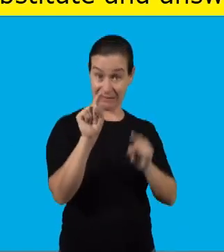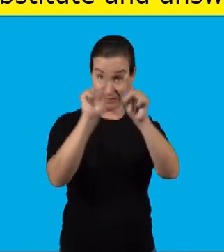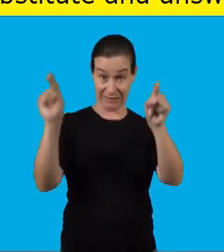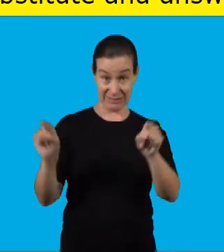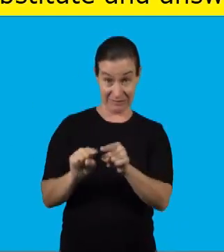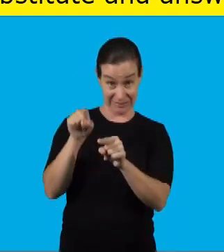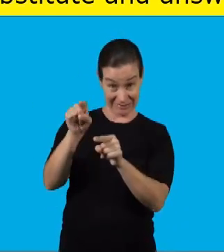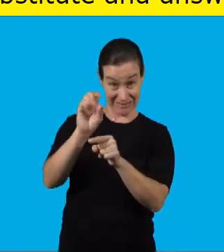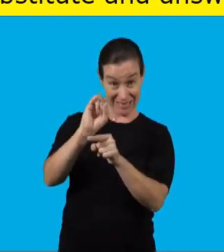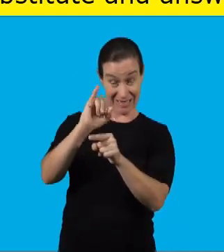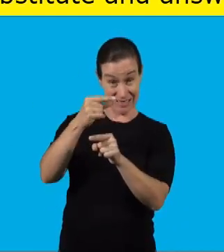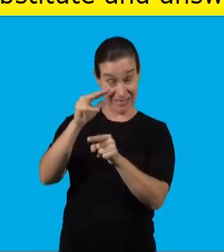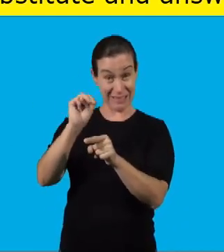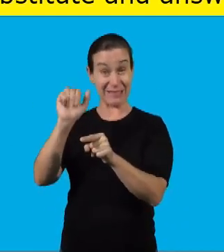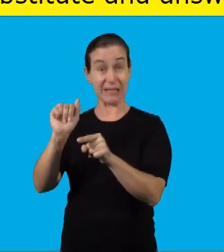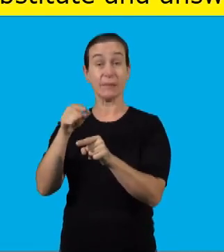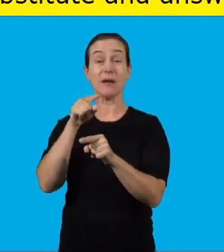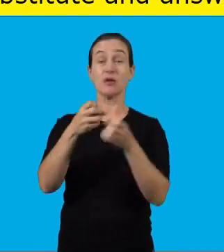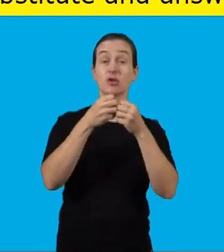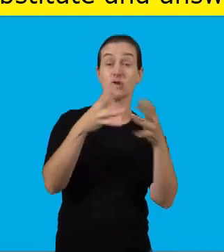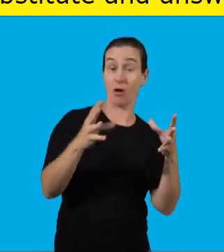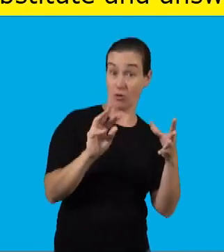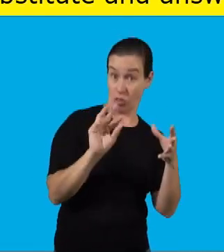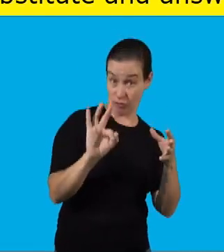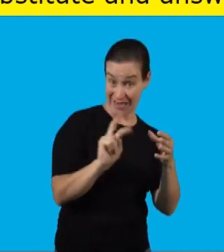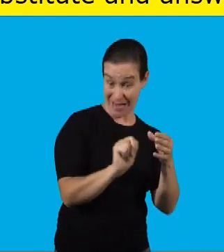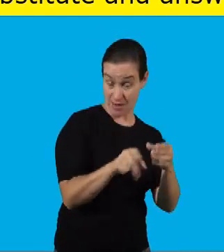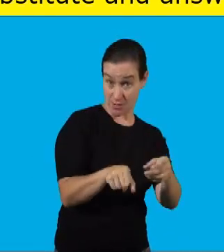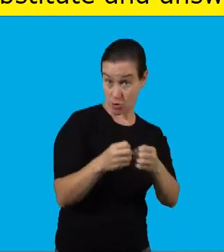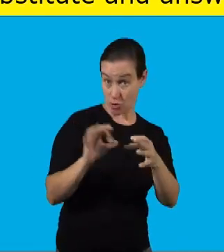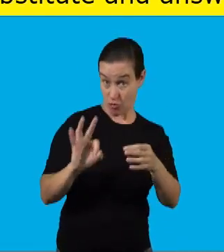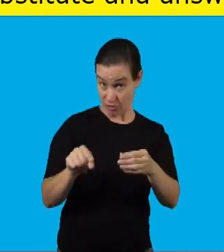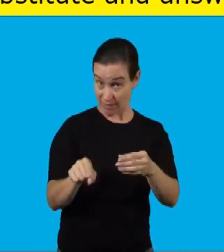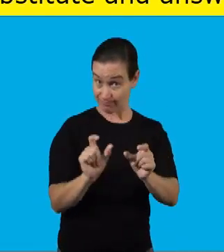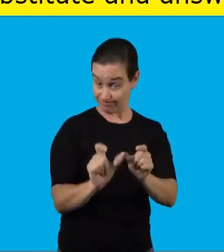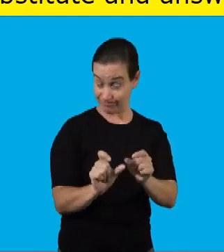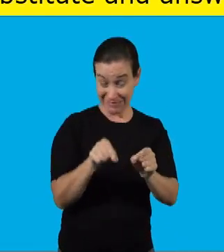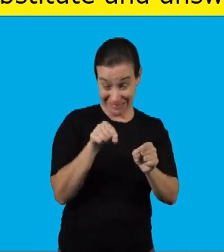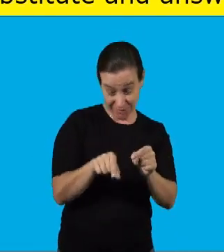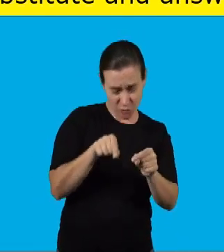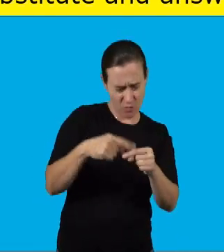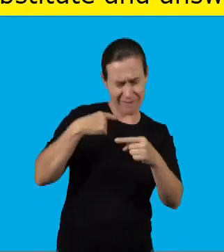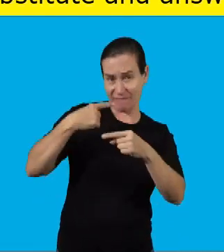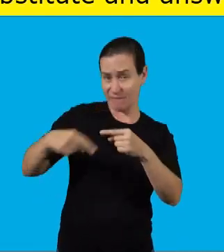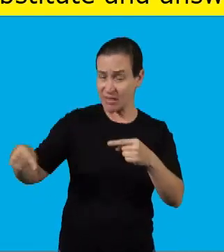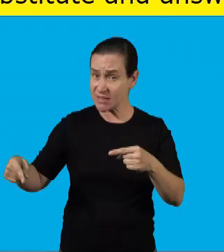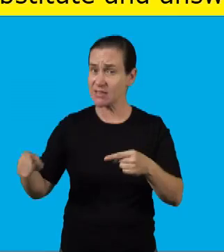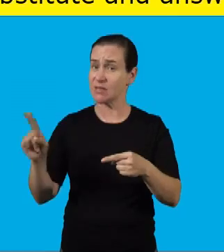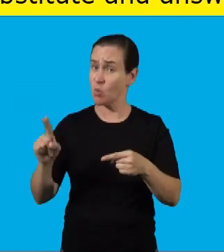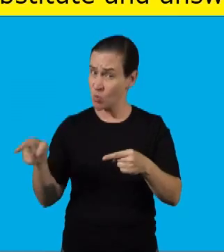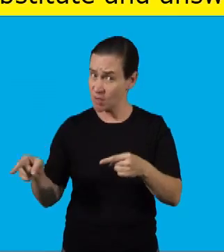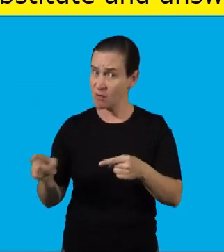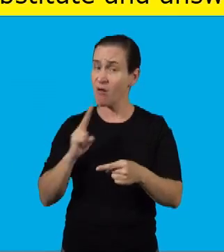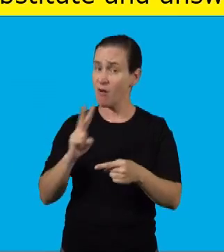were presented with, it started at 3. So we know that from 3 right up until infinity, we know that our